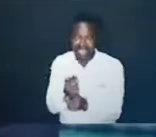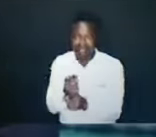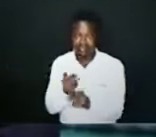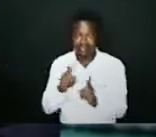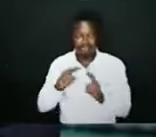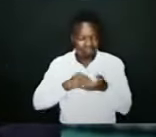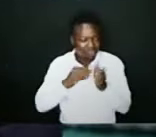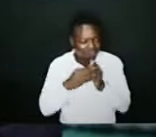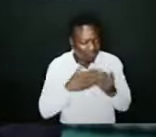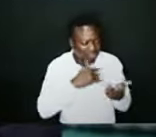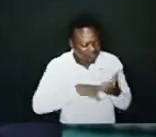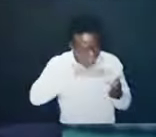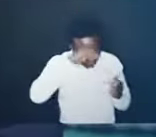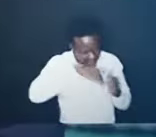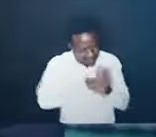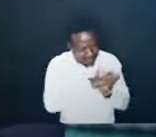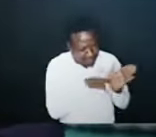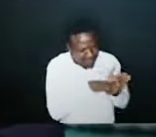learn from